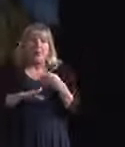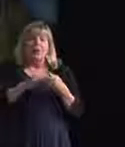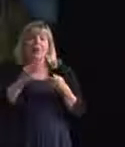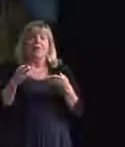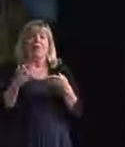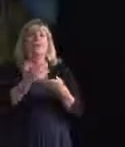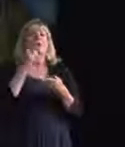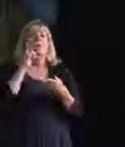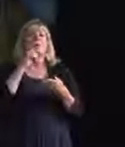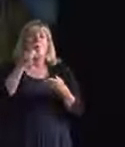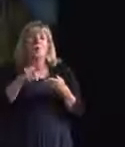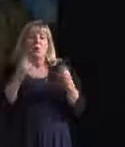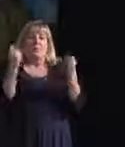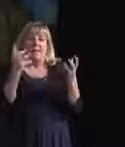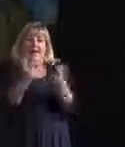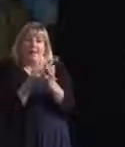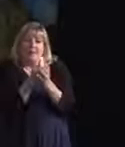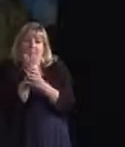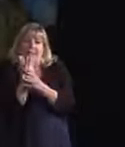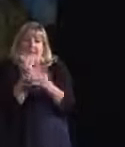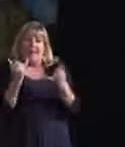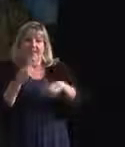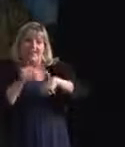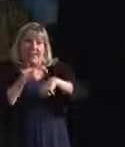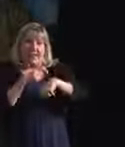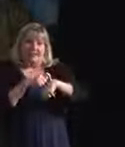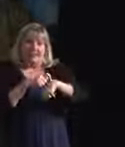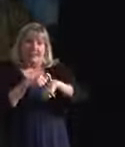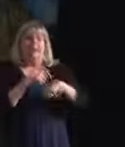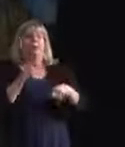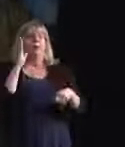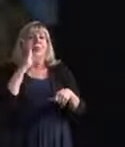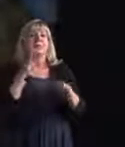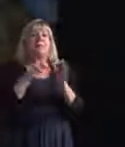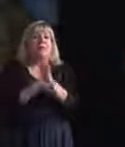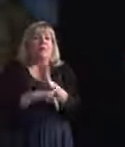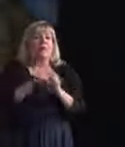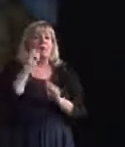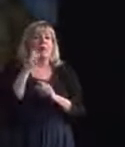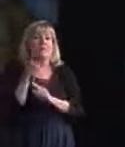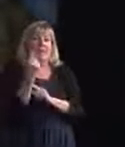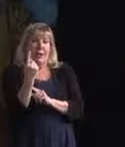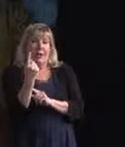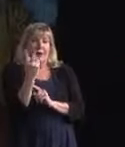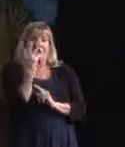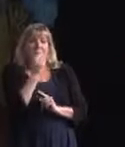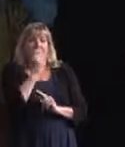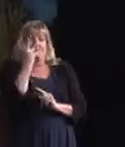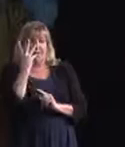He will order many this time to be killed for a single